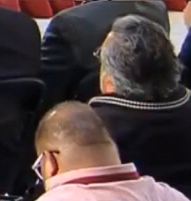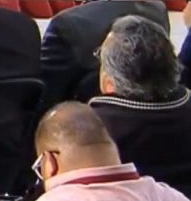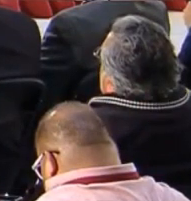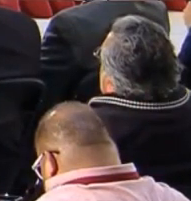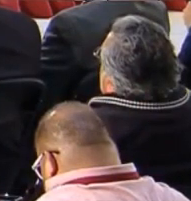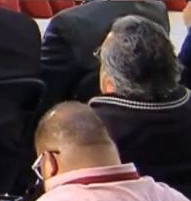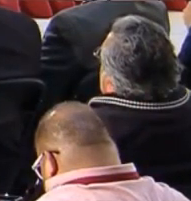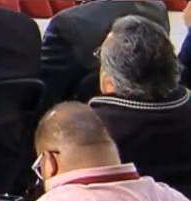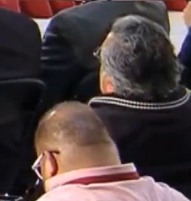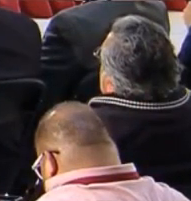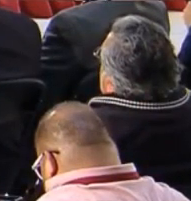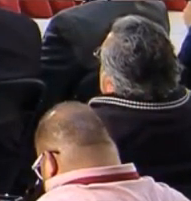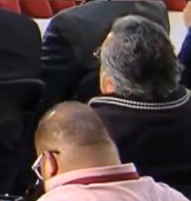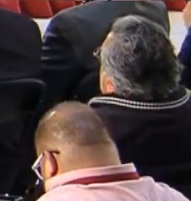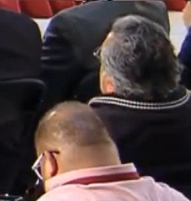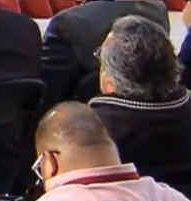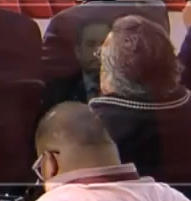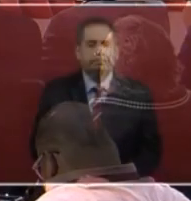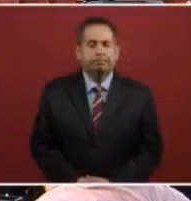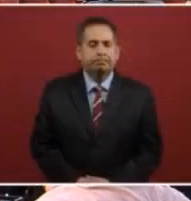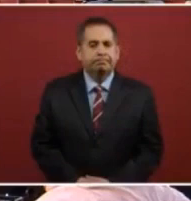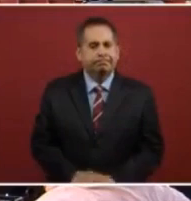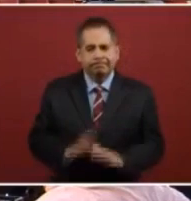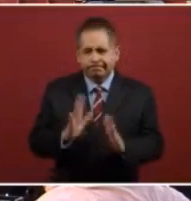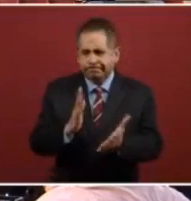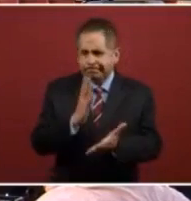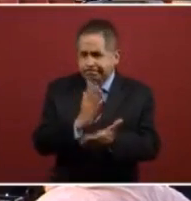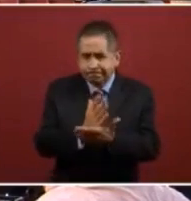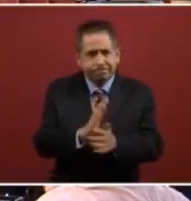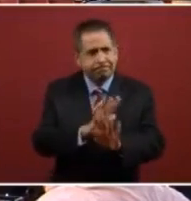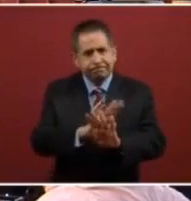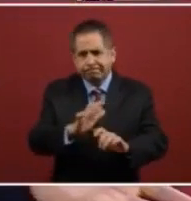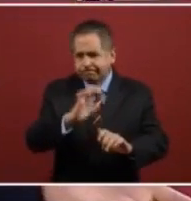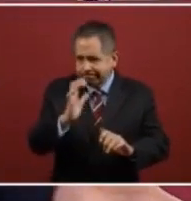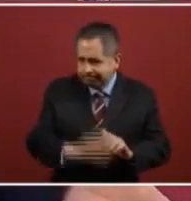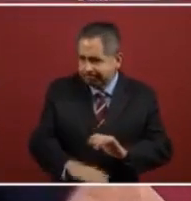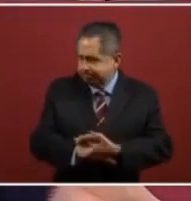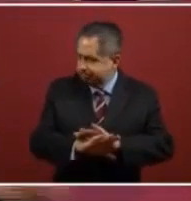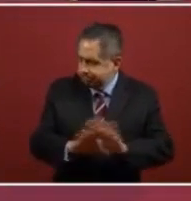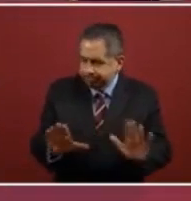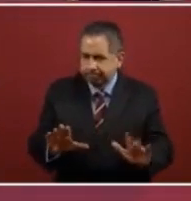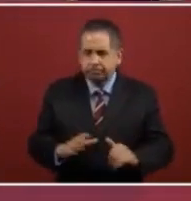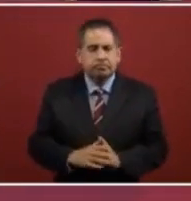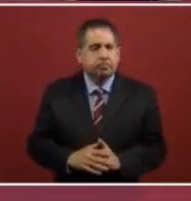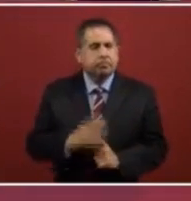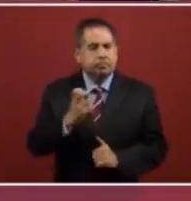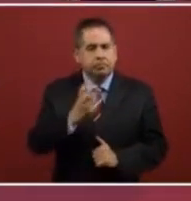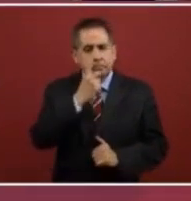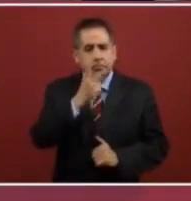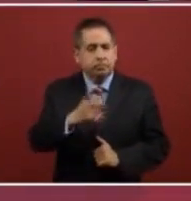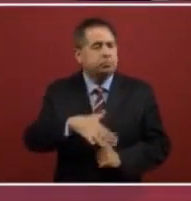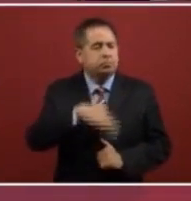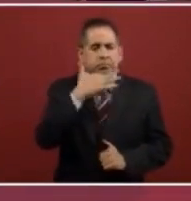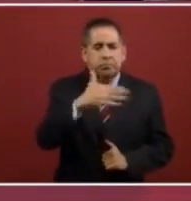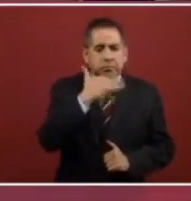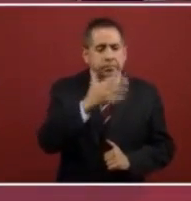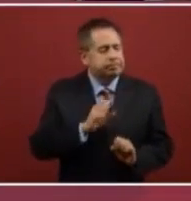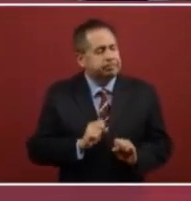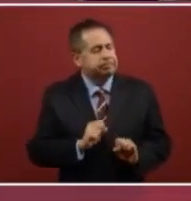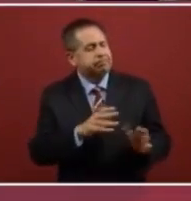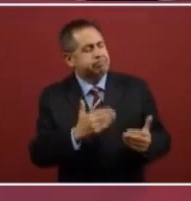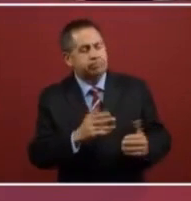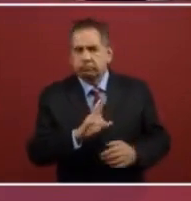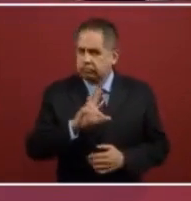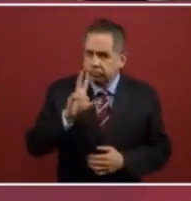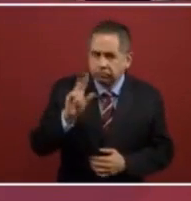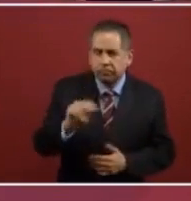birds. Pues ya eso ya no But existe. that doesn't exist Por eso anymore. puedo decir, no hay corrupción There's no corruption. That's